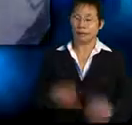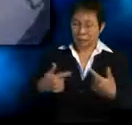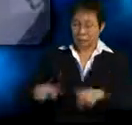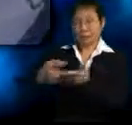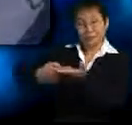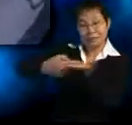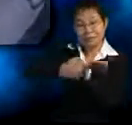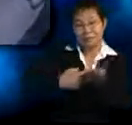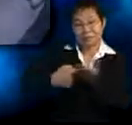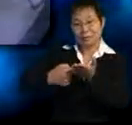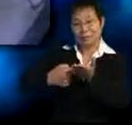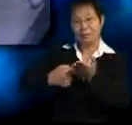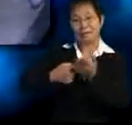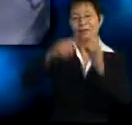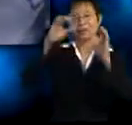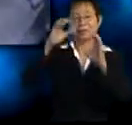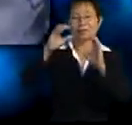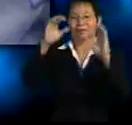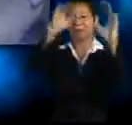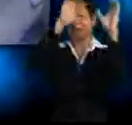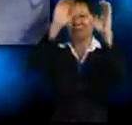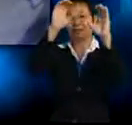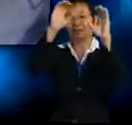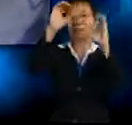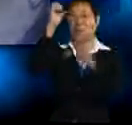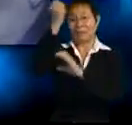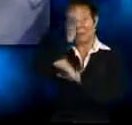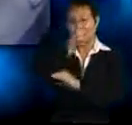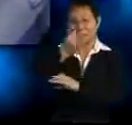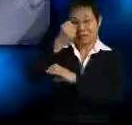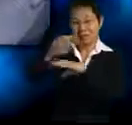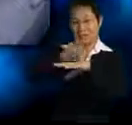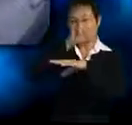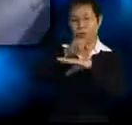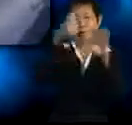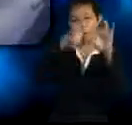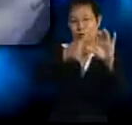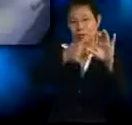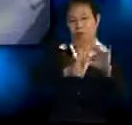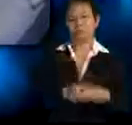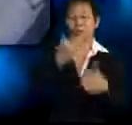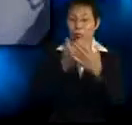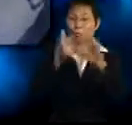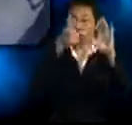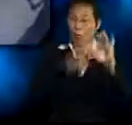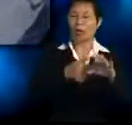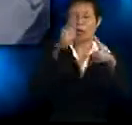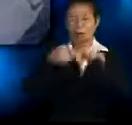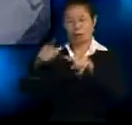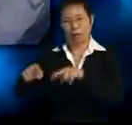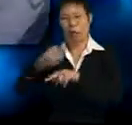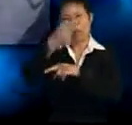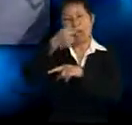Let's discuss the characteristics and uses of petroleum fractions. Crude petroleum contains many types